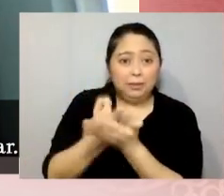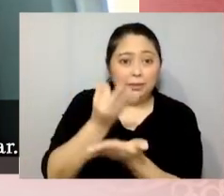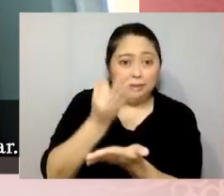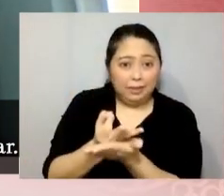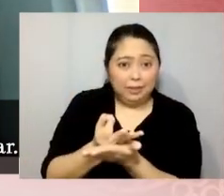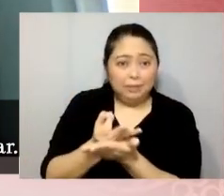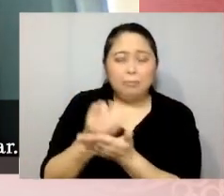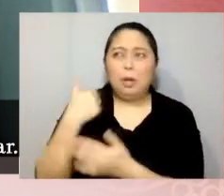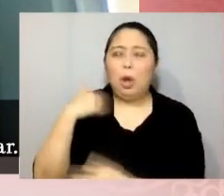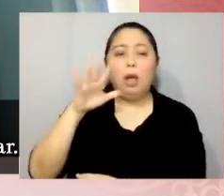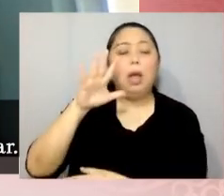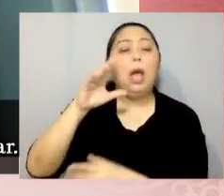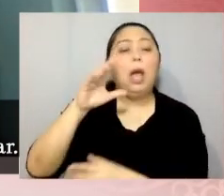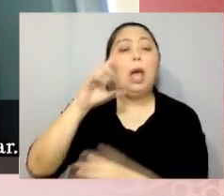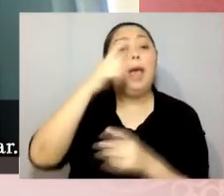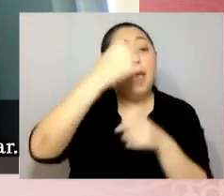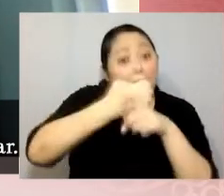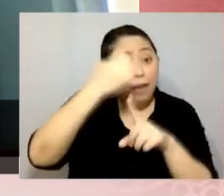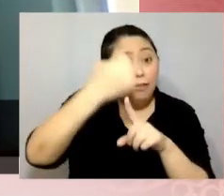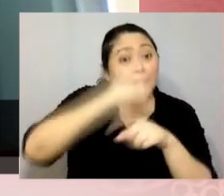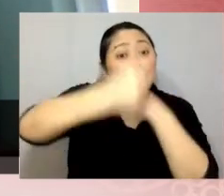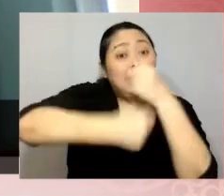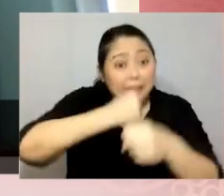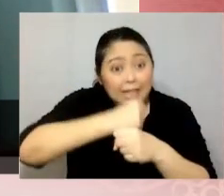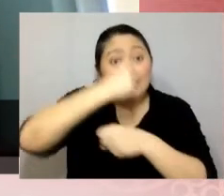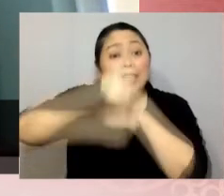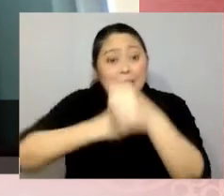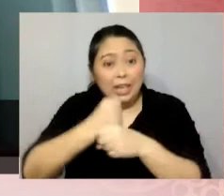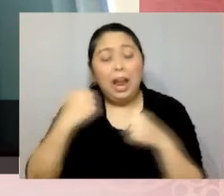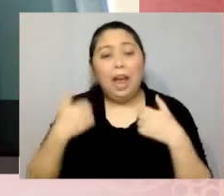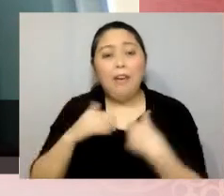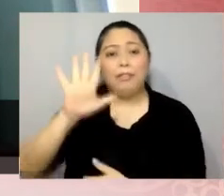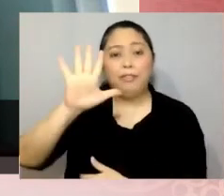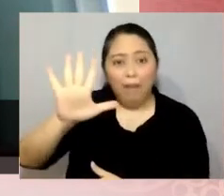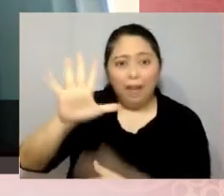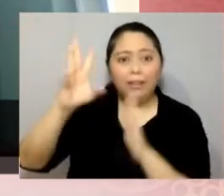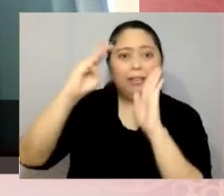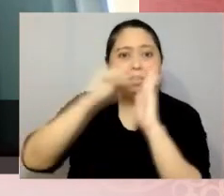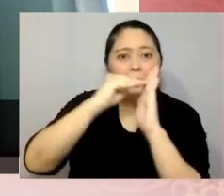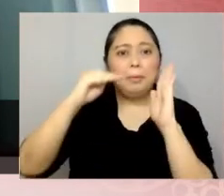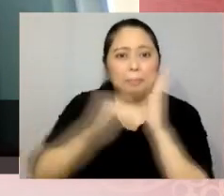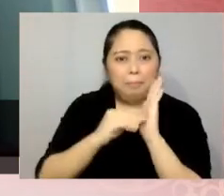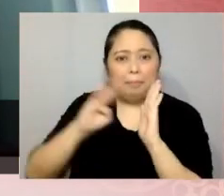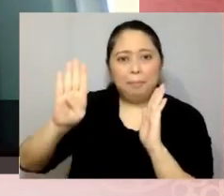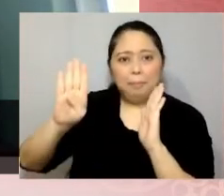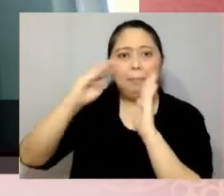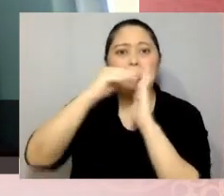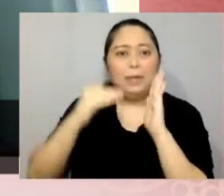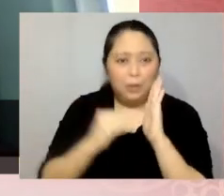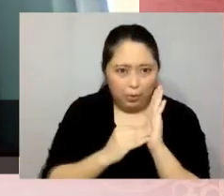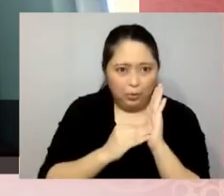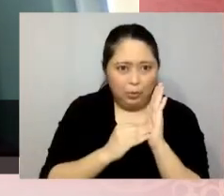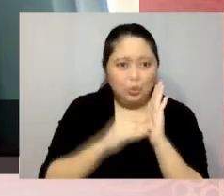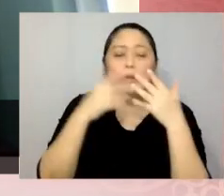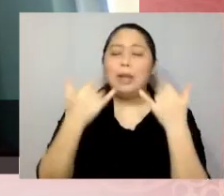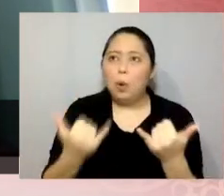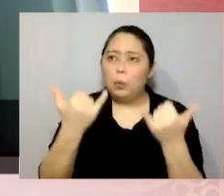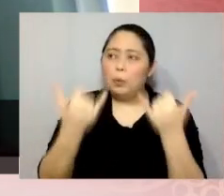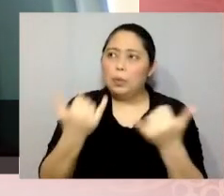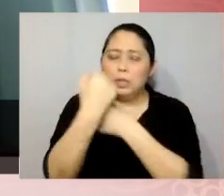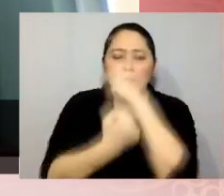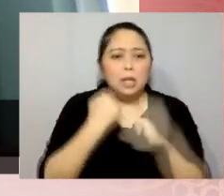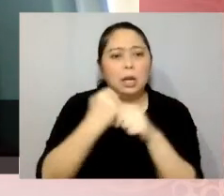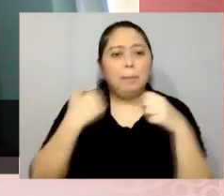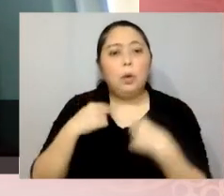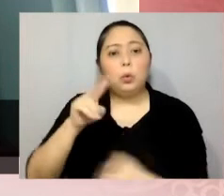government. 5 billion a year. Meron pong 2.5 na na-release. According to my